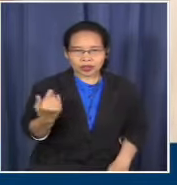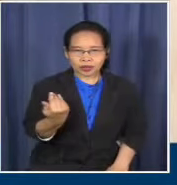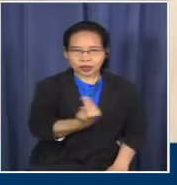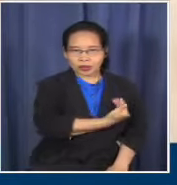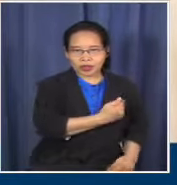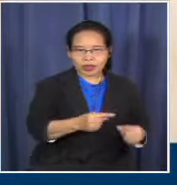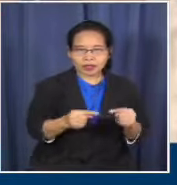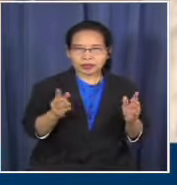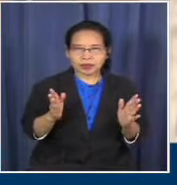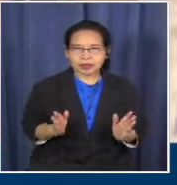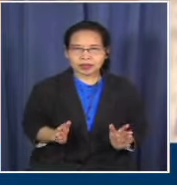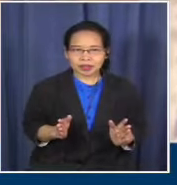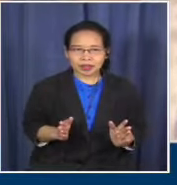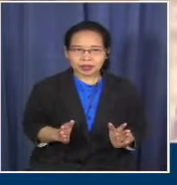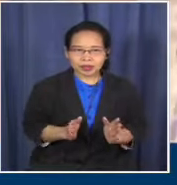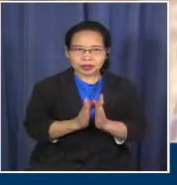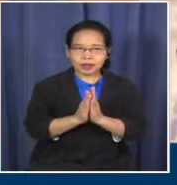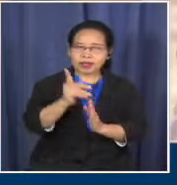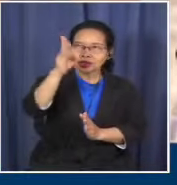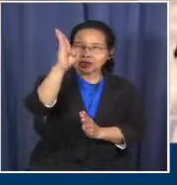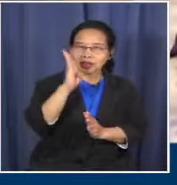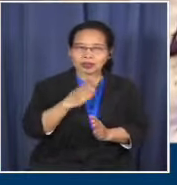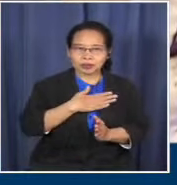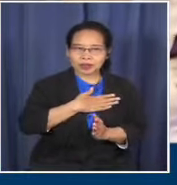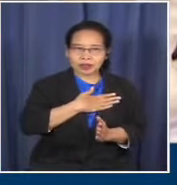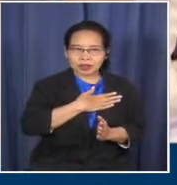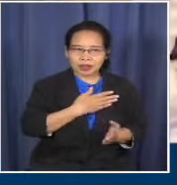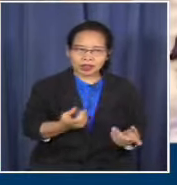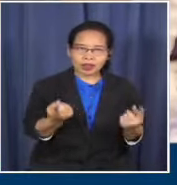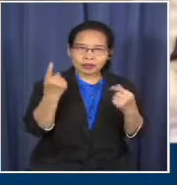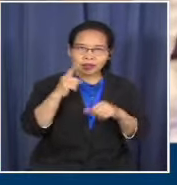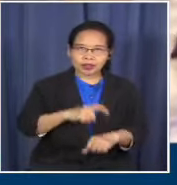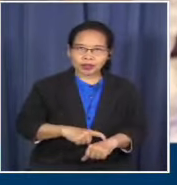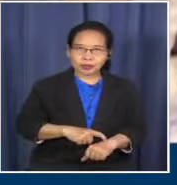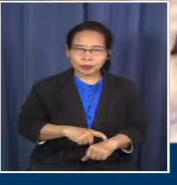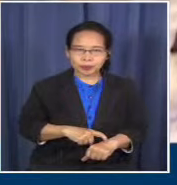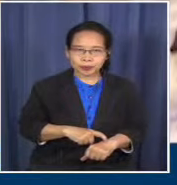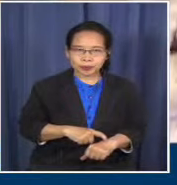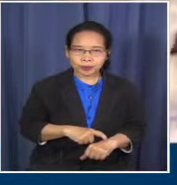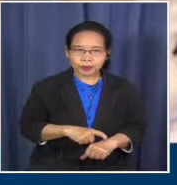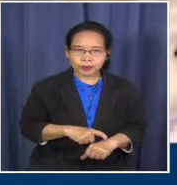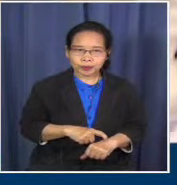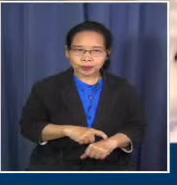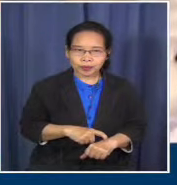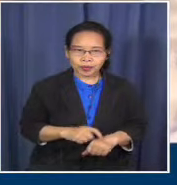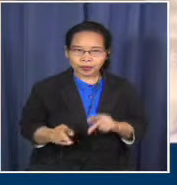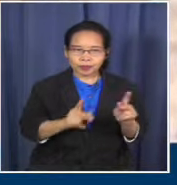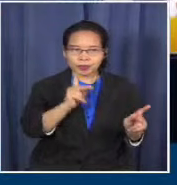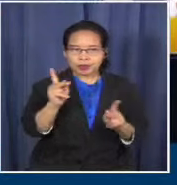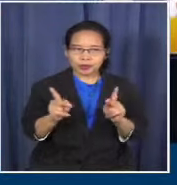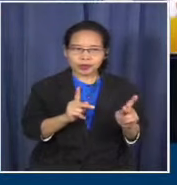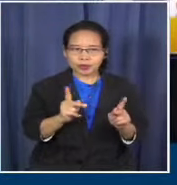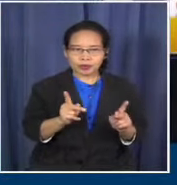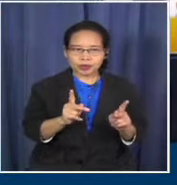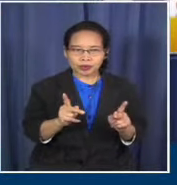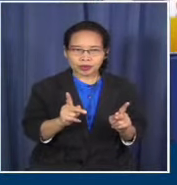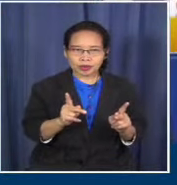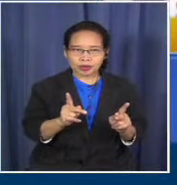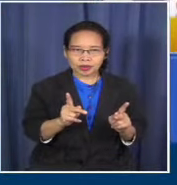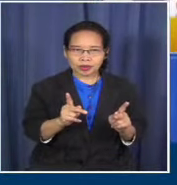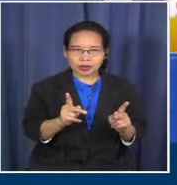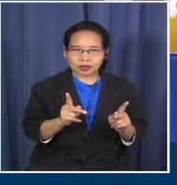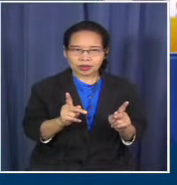have mercy on us all, even on our enemies. We are praying that the time will come